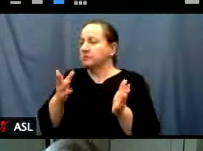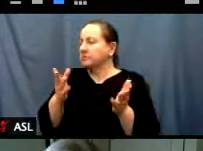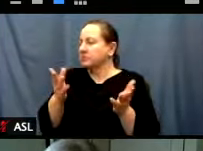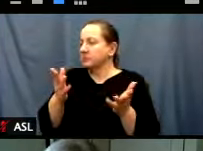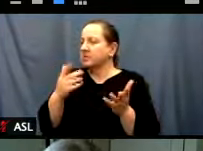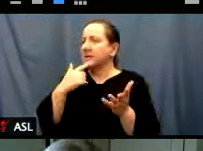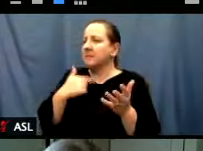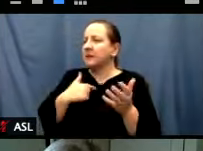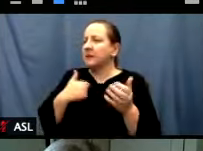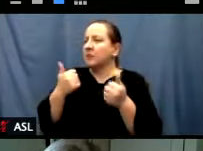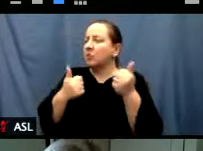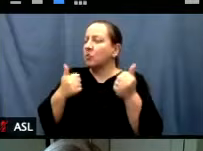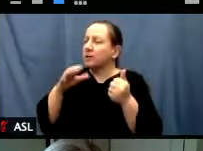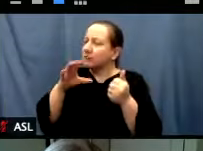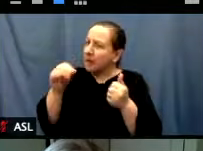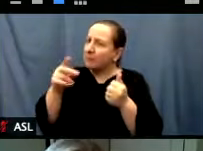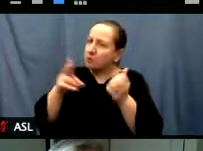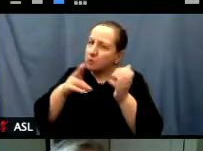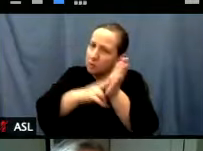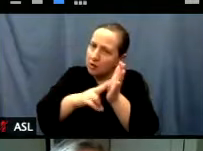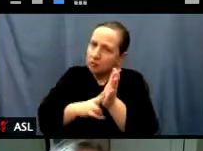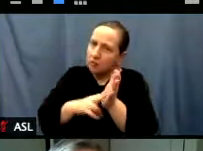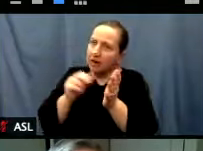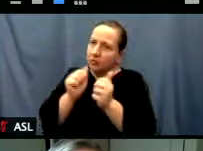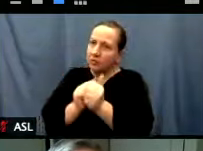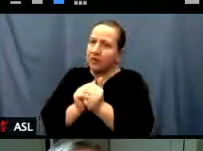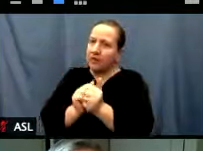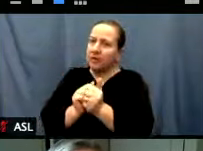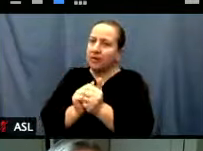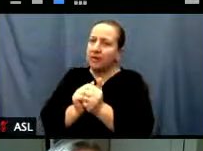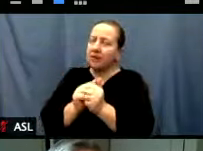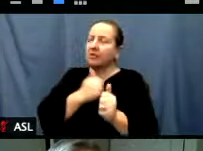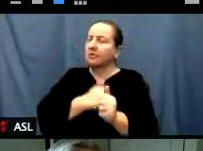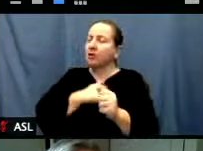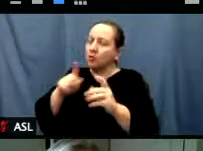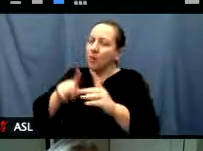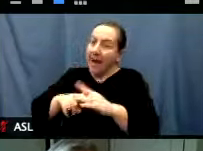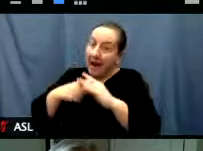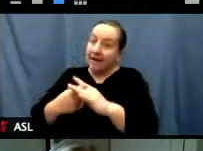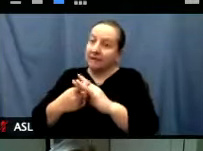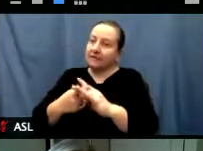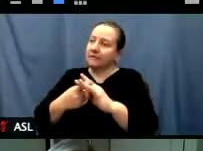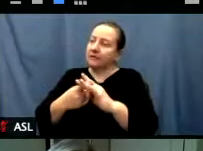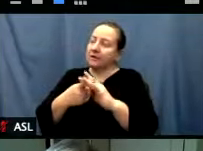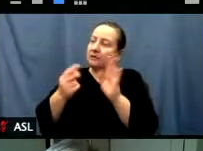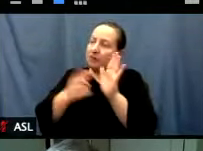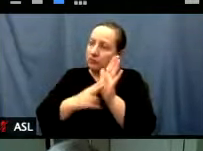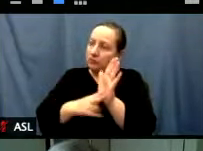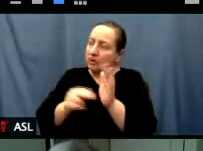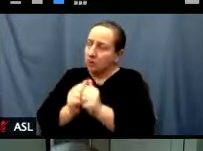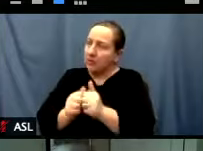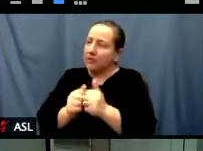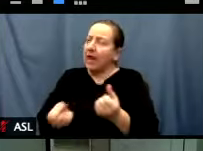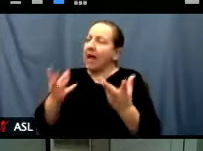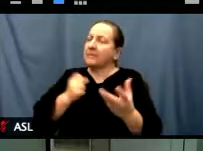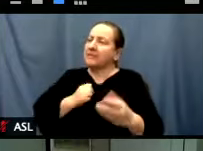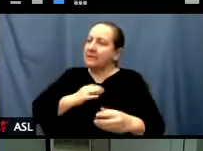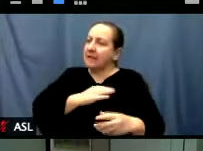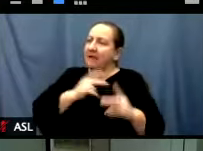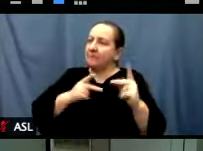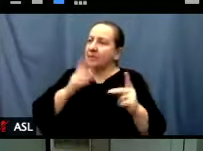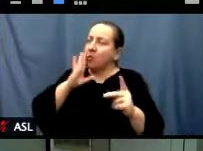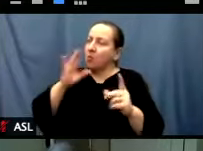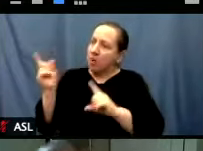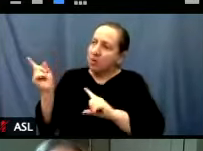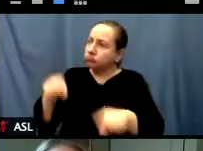which companies you signed the contracts with? Activated the contracts with. How many staffers are going to be brought in